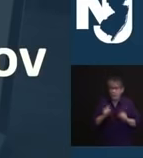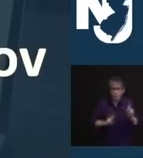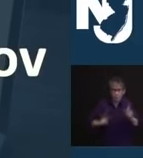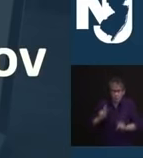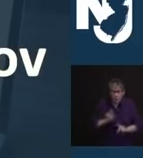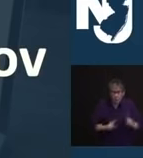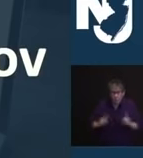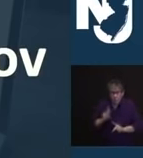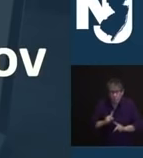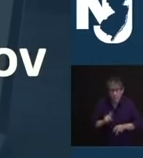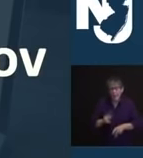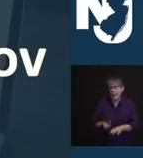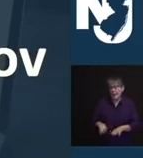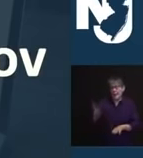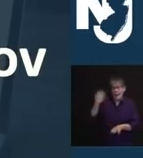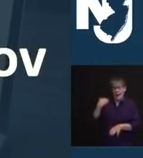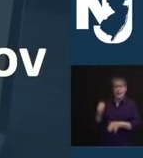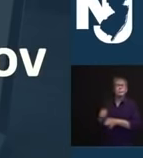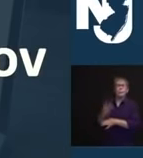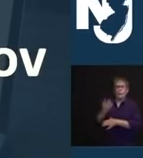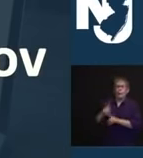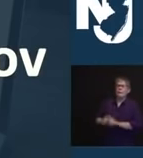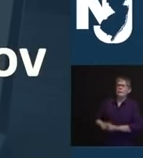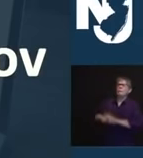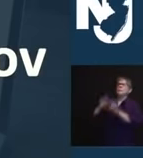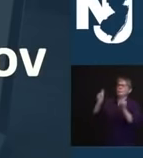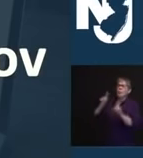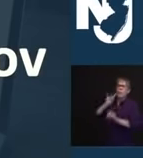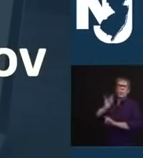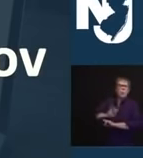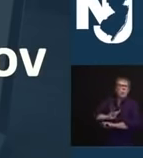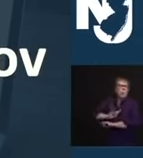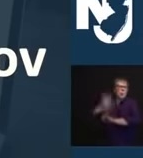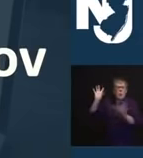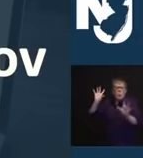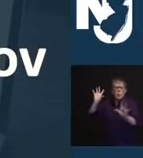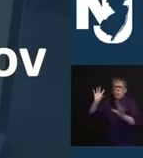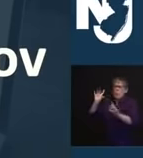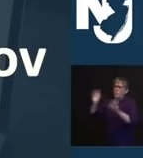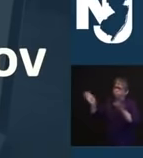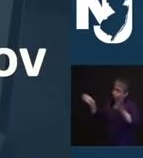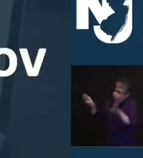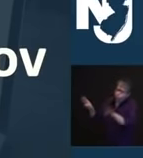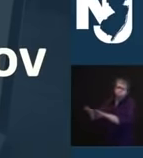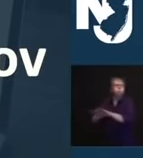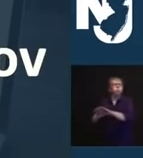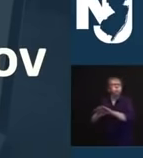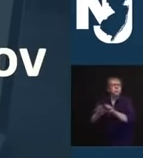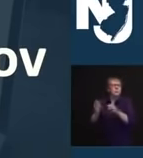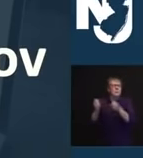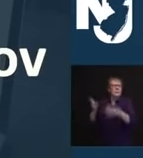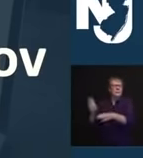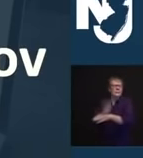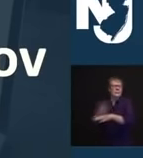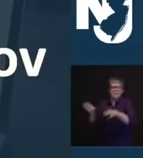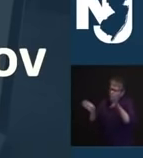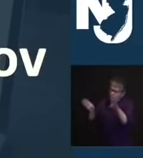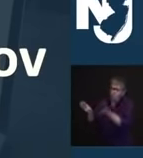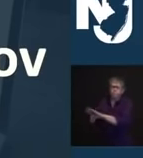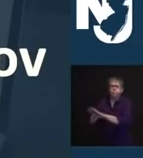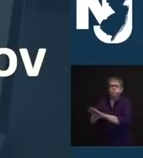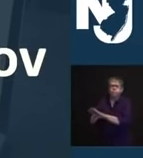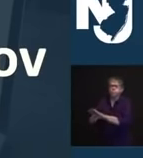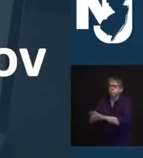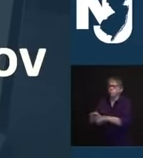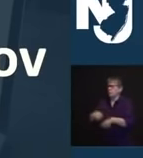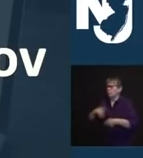in during the spring, when we had to take dramatic and drastic actions to immediately regain some control and save